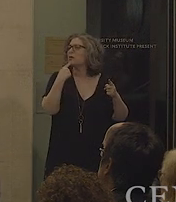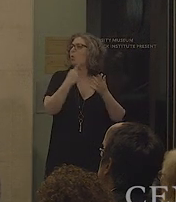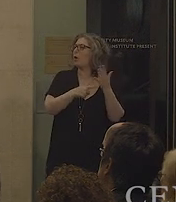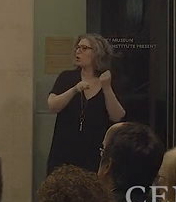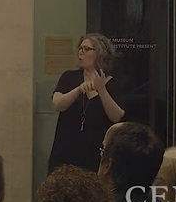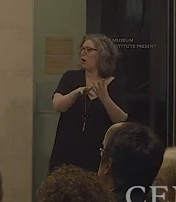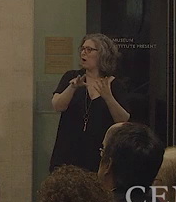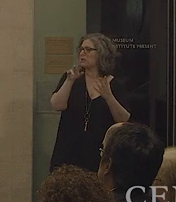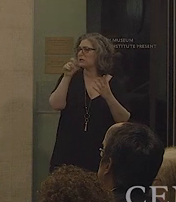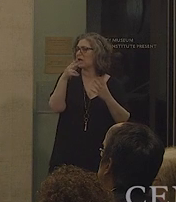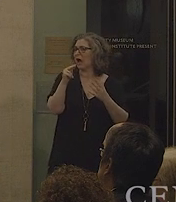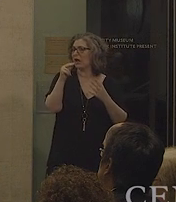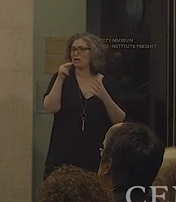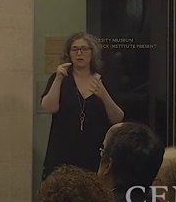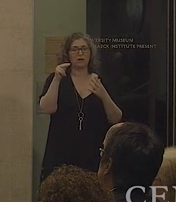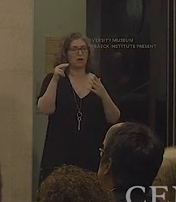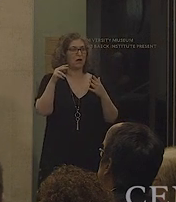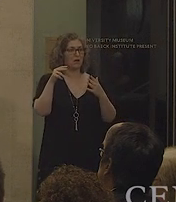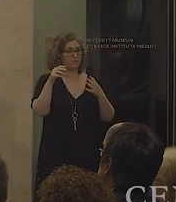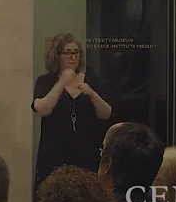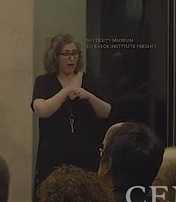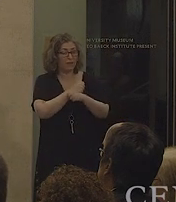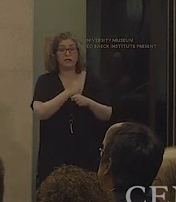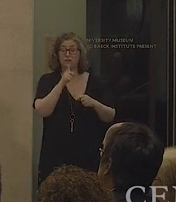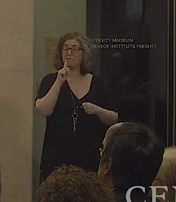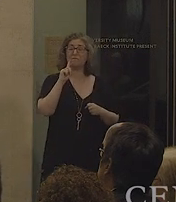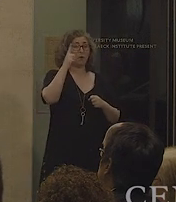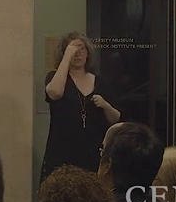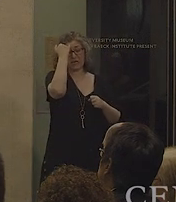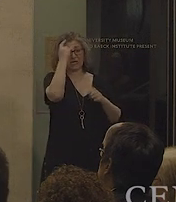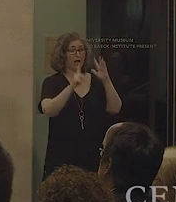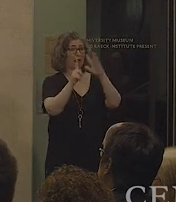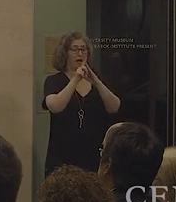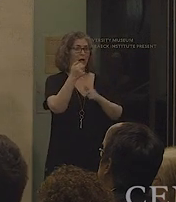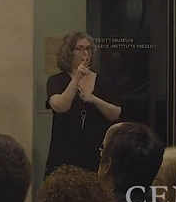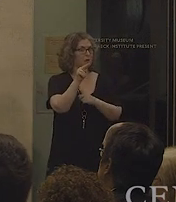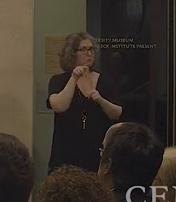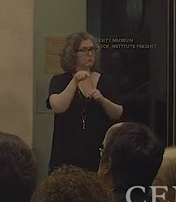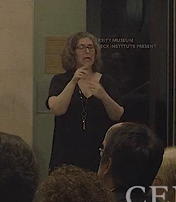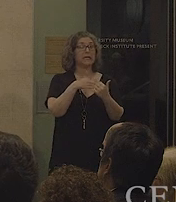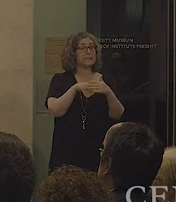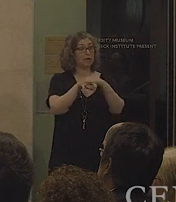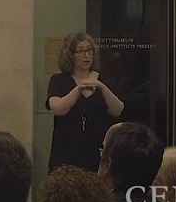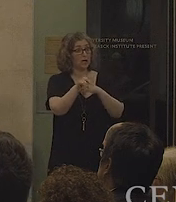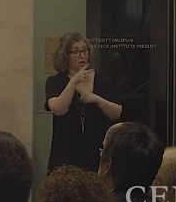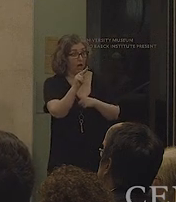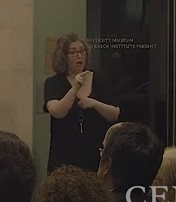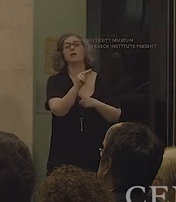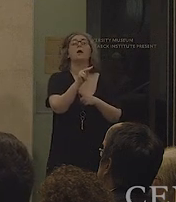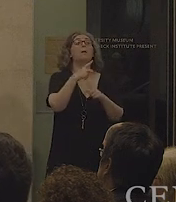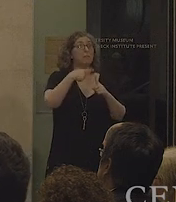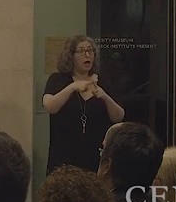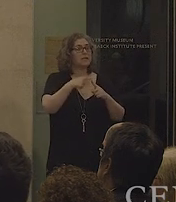the first one out of everyone's mouth should be the gun. You know, so when you have the easy access to the gun and then you throw in all these other